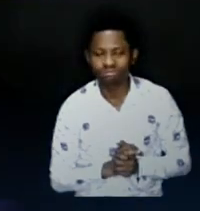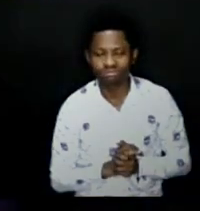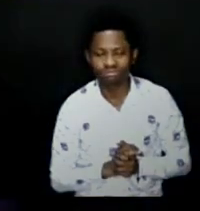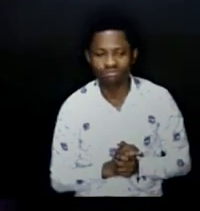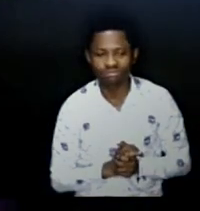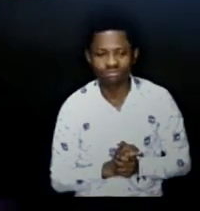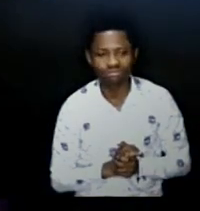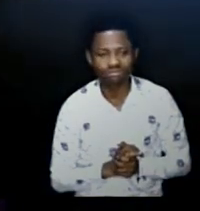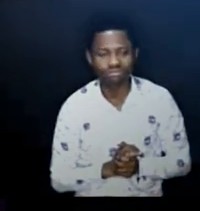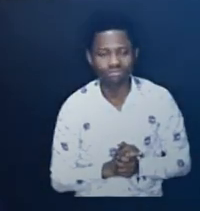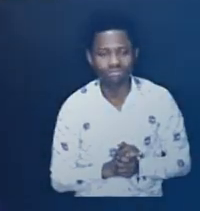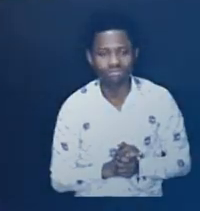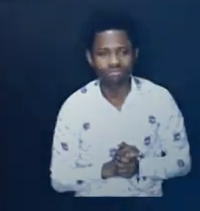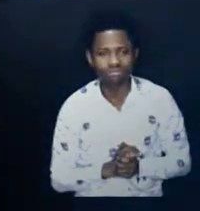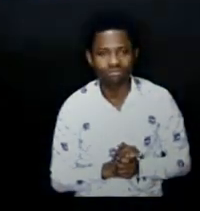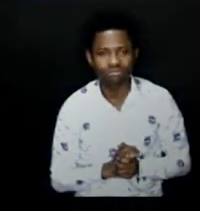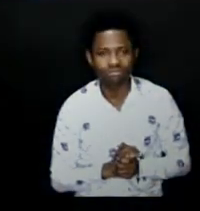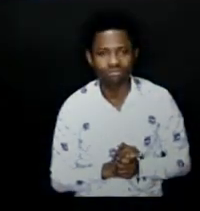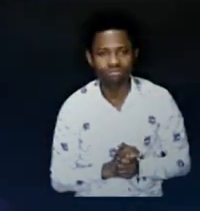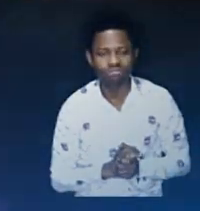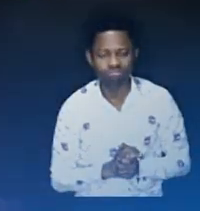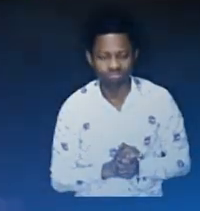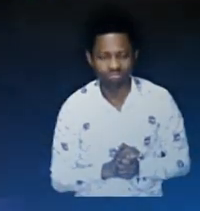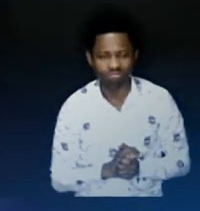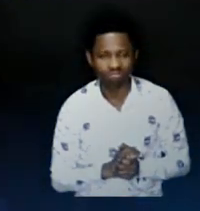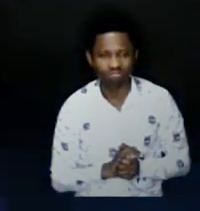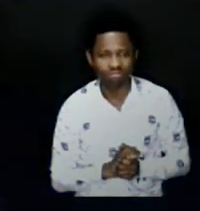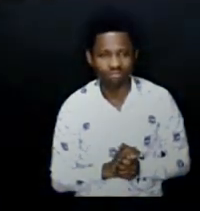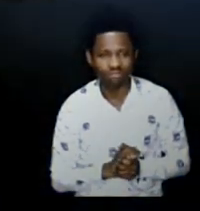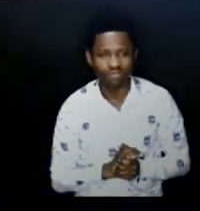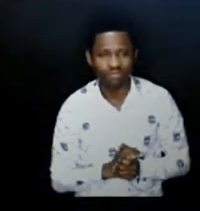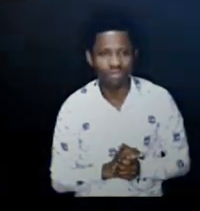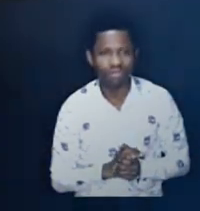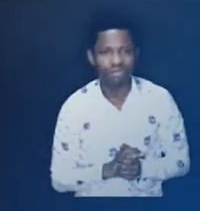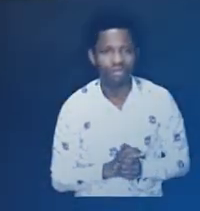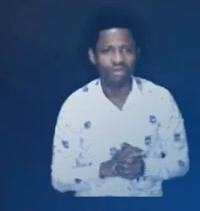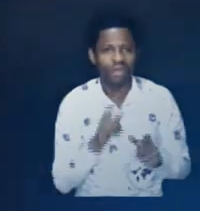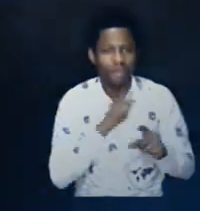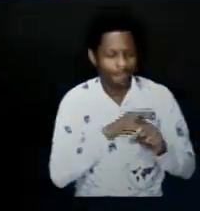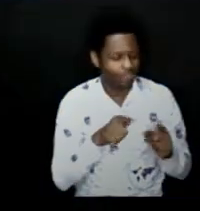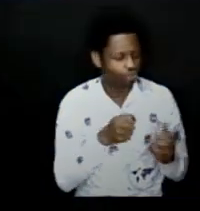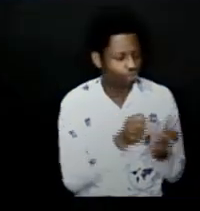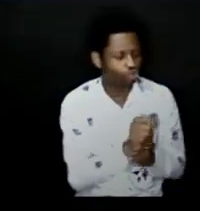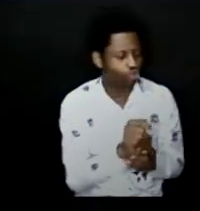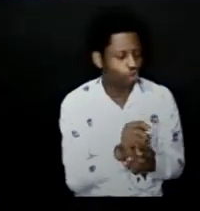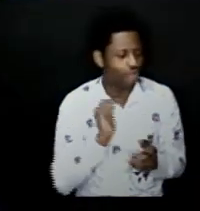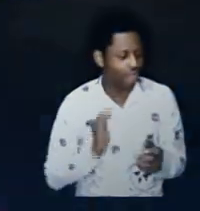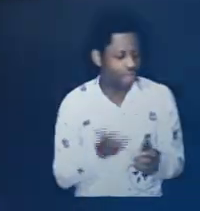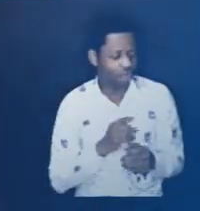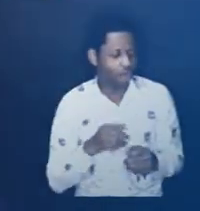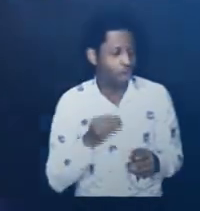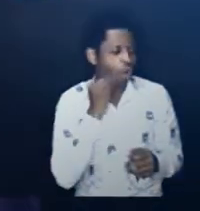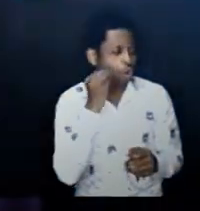Yes, but our citizenship is in heaven. And